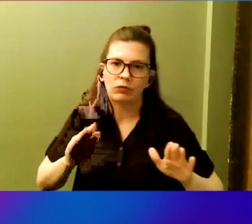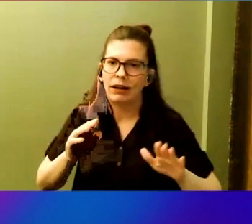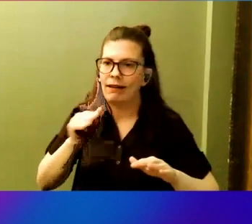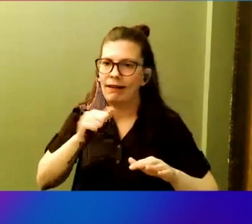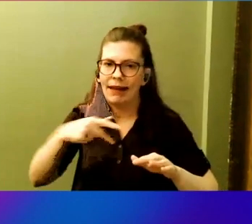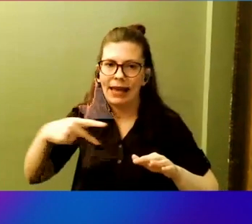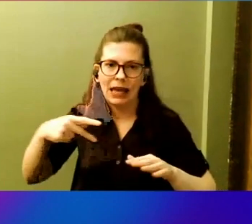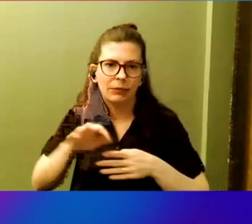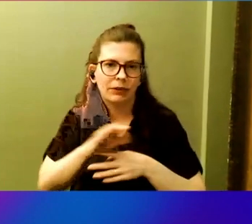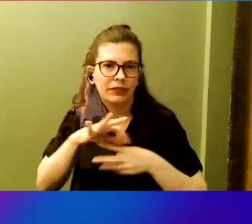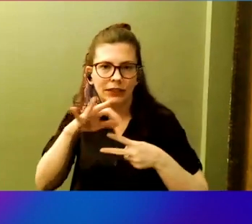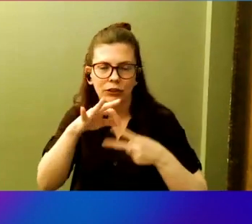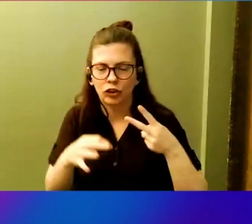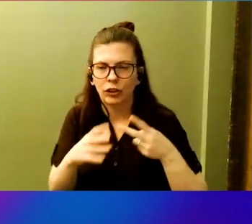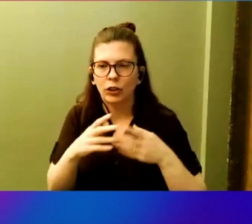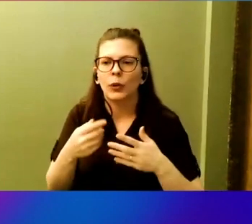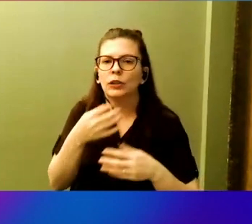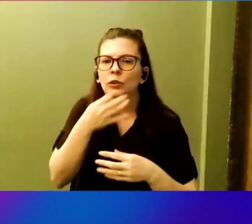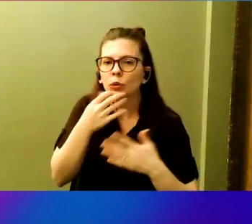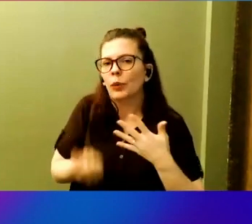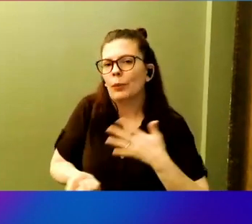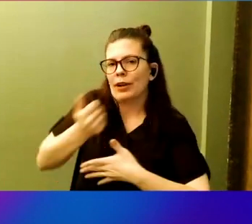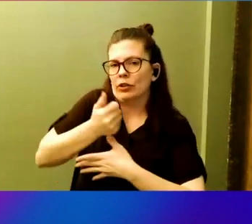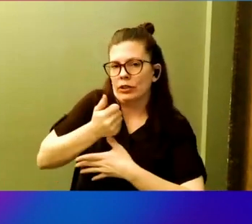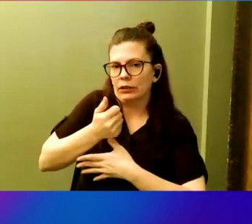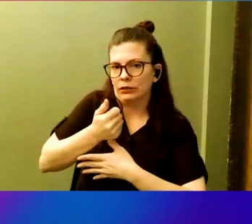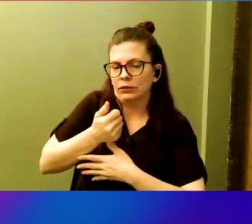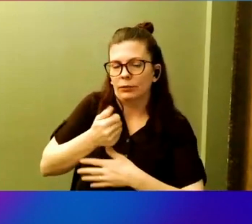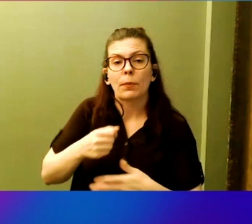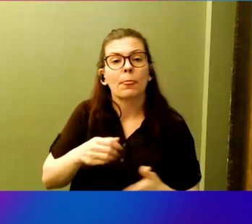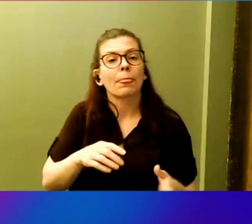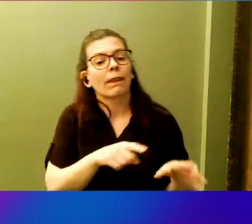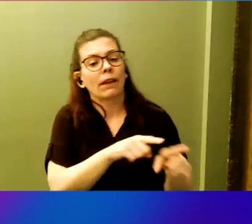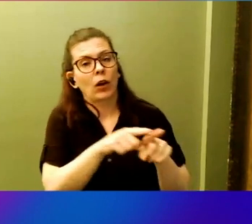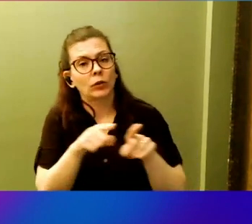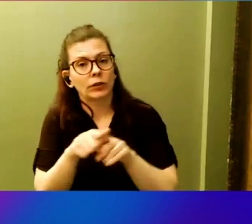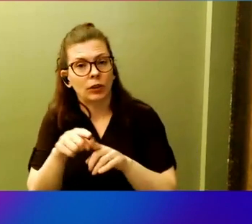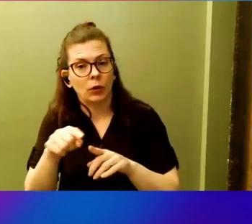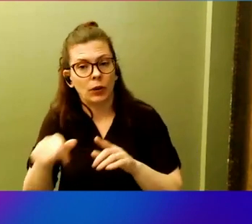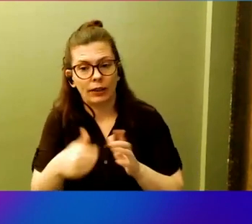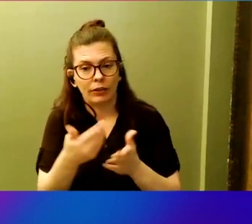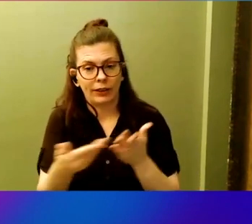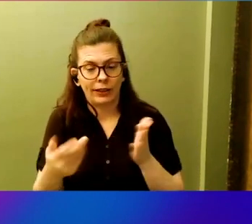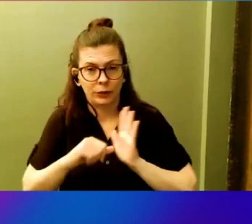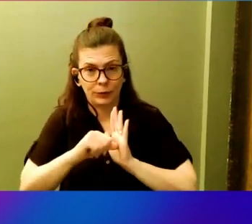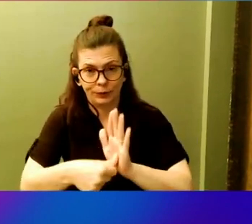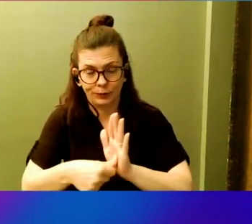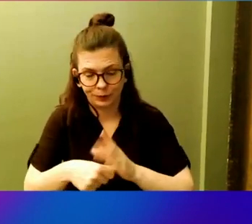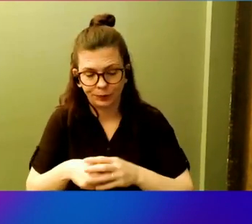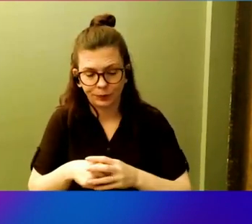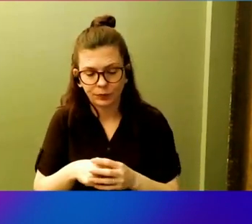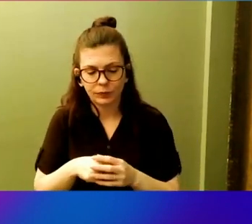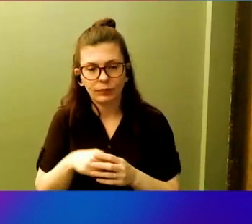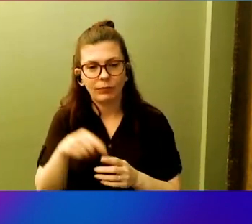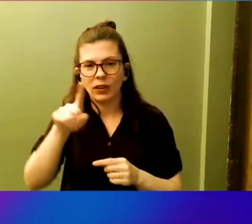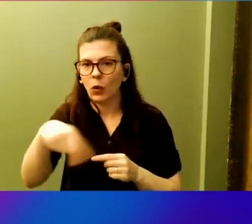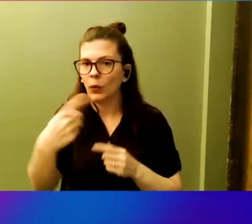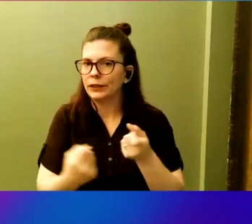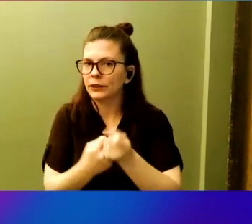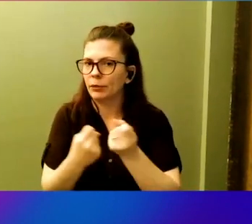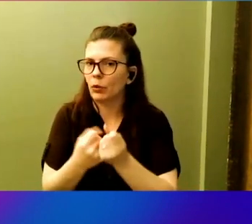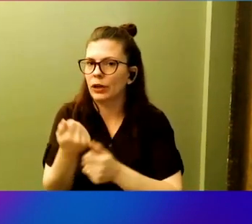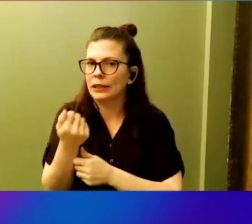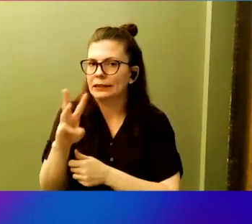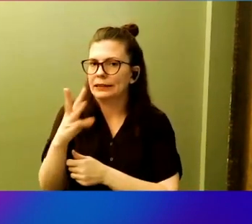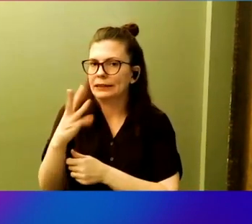want to prioritize. Second thing that we should be calling out is these only support 16 gigs of